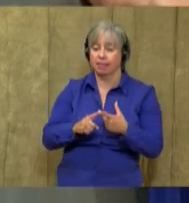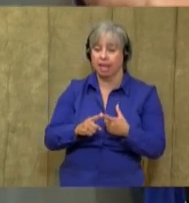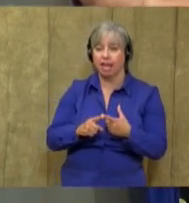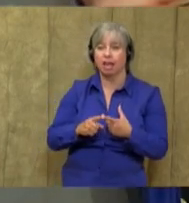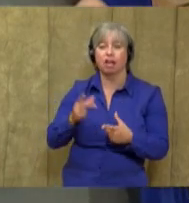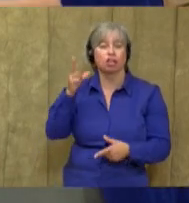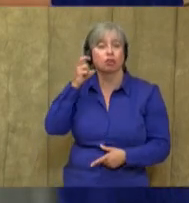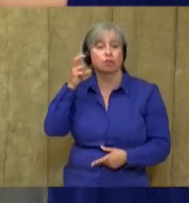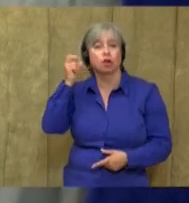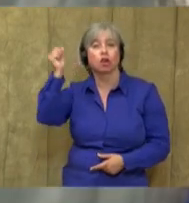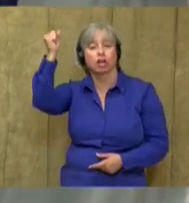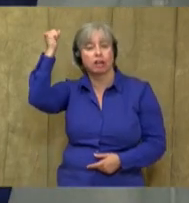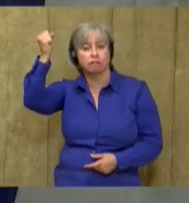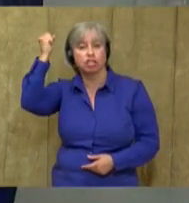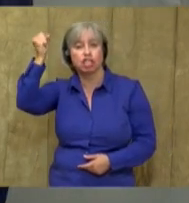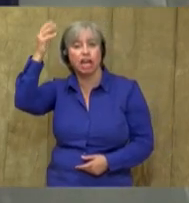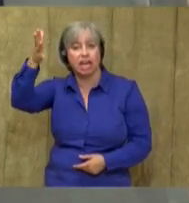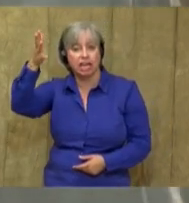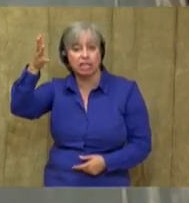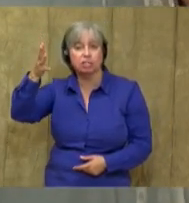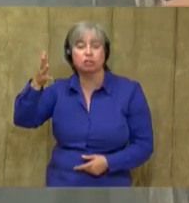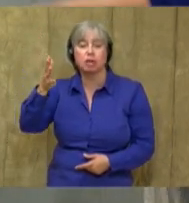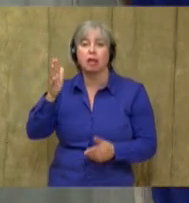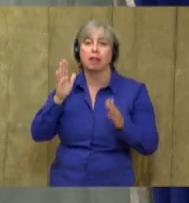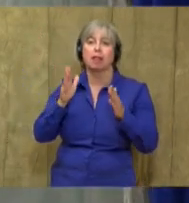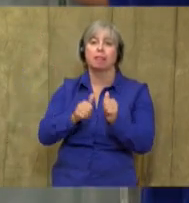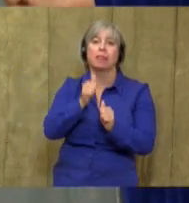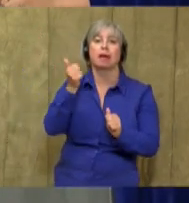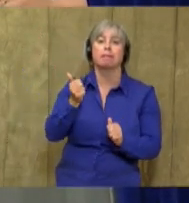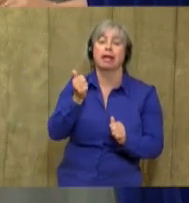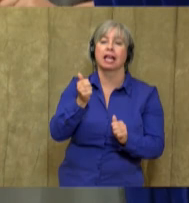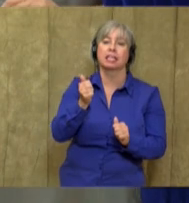of Shakespeare, the greatest playwright of all time?